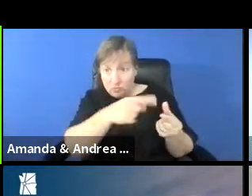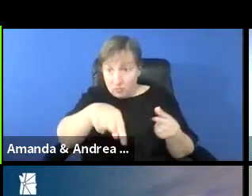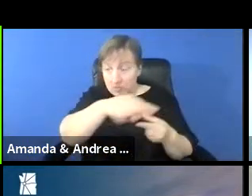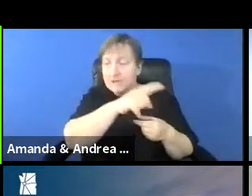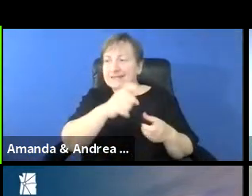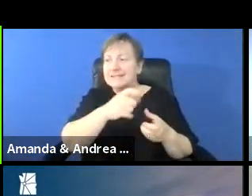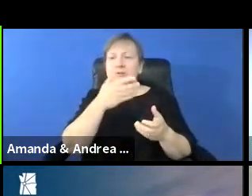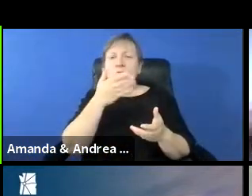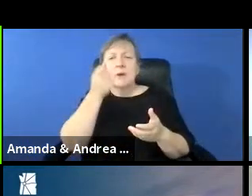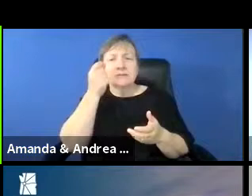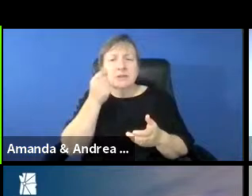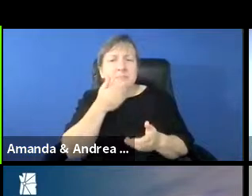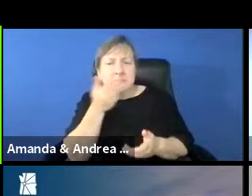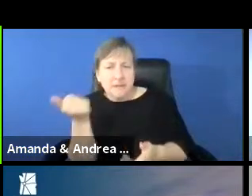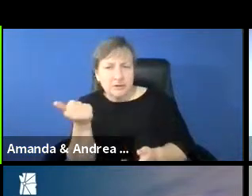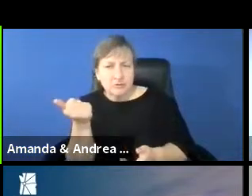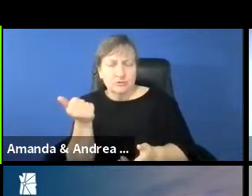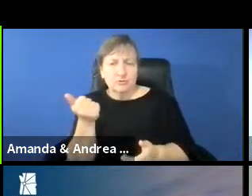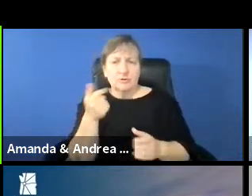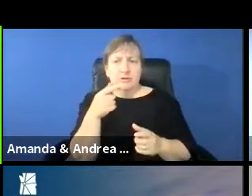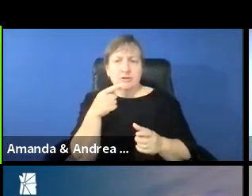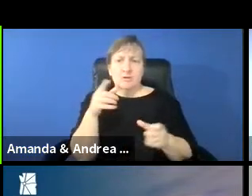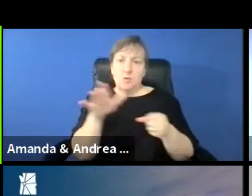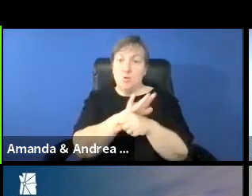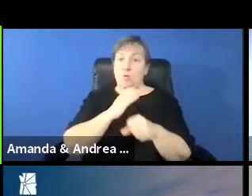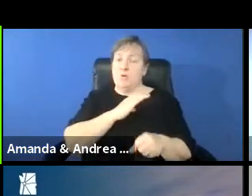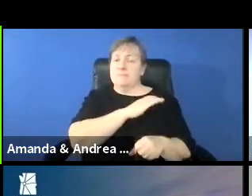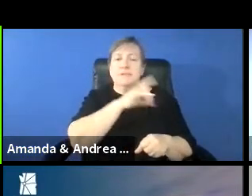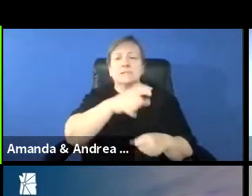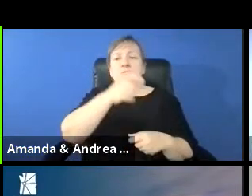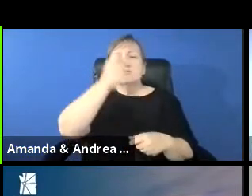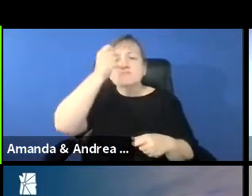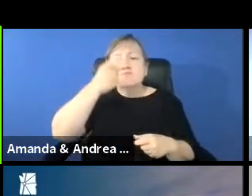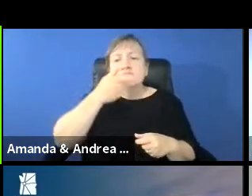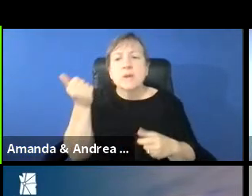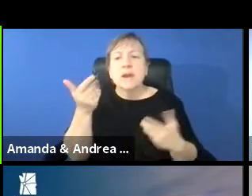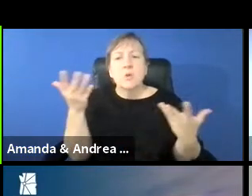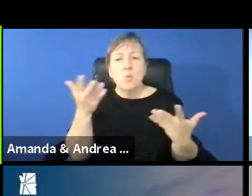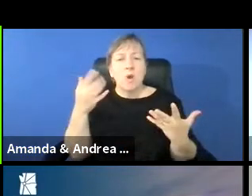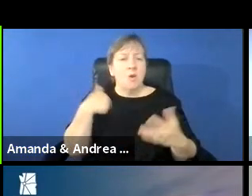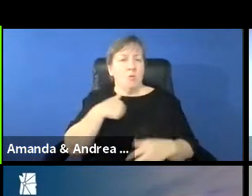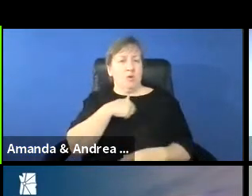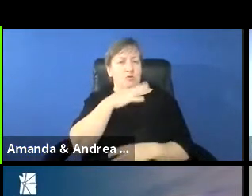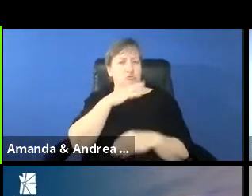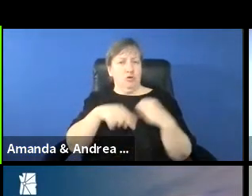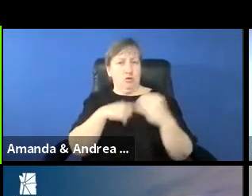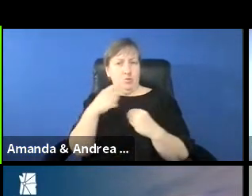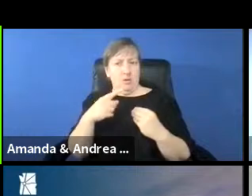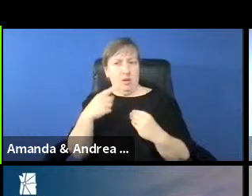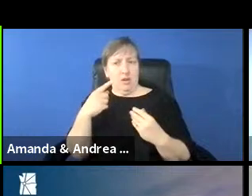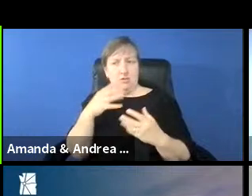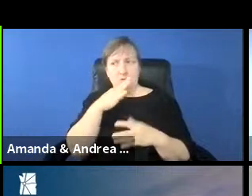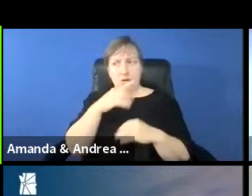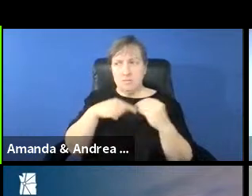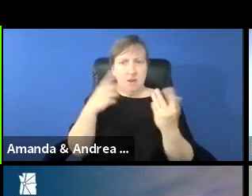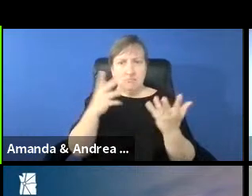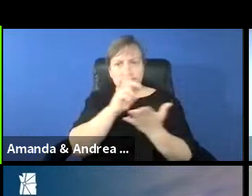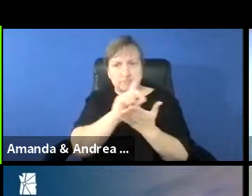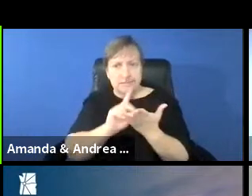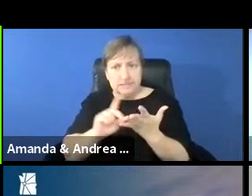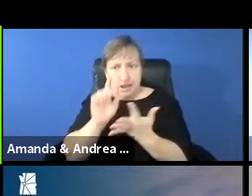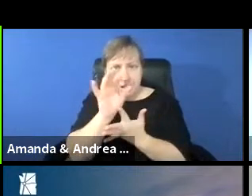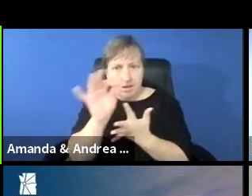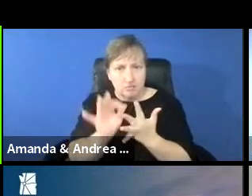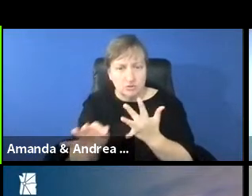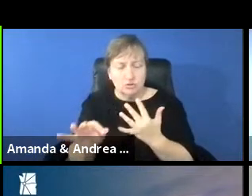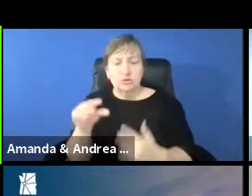better understanding, and this full committee needs a better understanding of just what we're talking about when we're talking about design options.